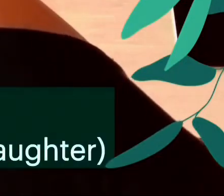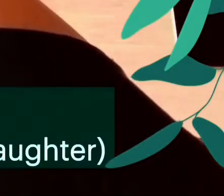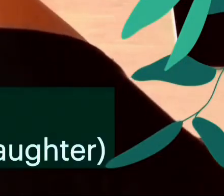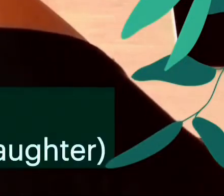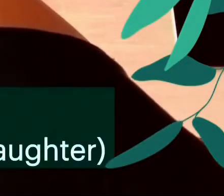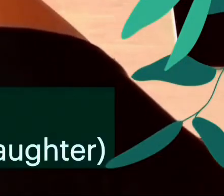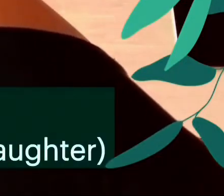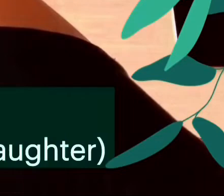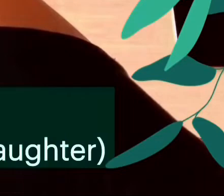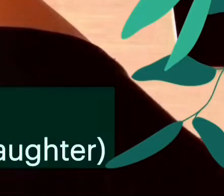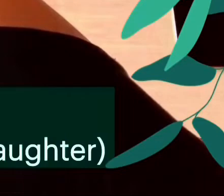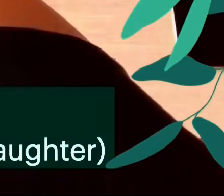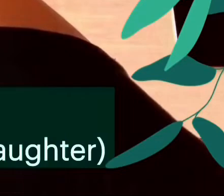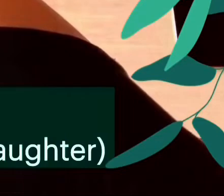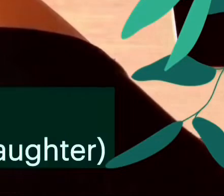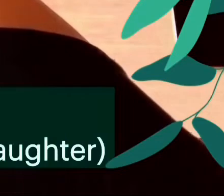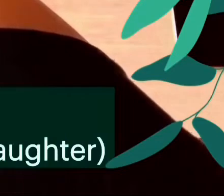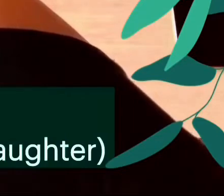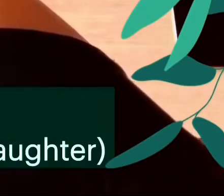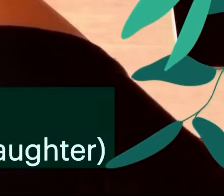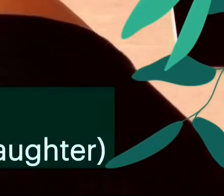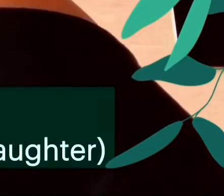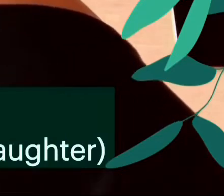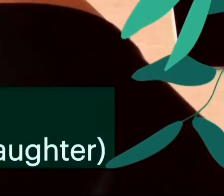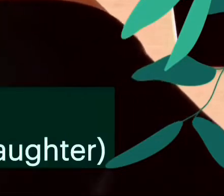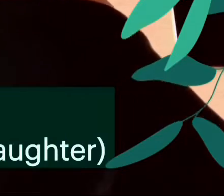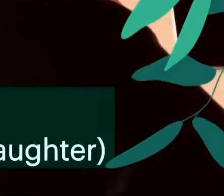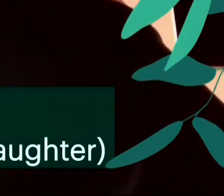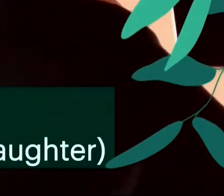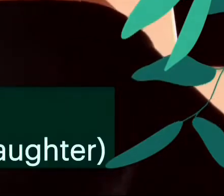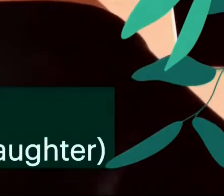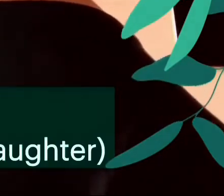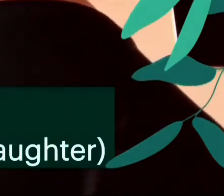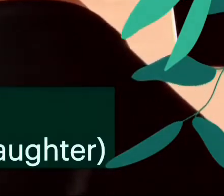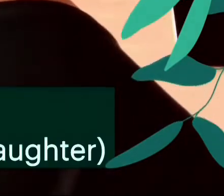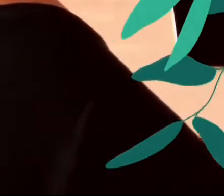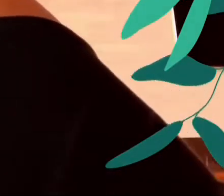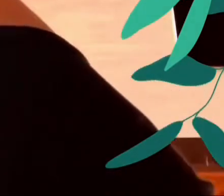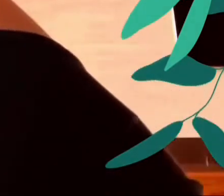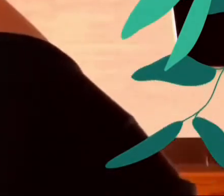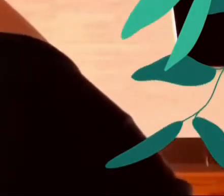rest and when to take over everything.